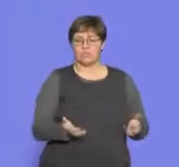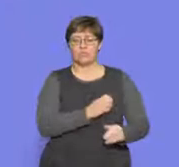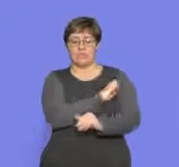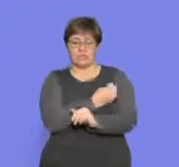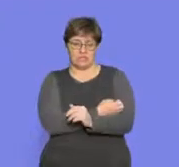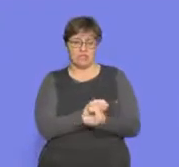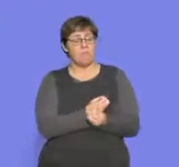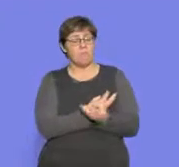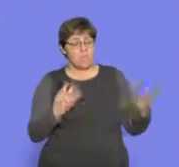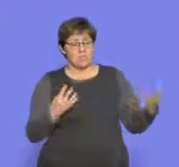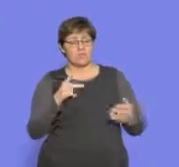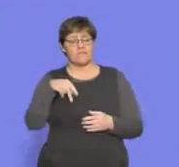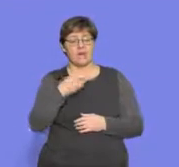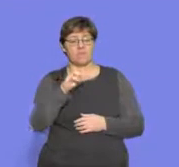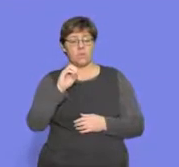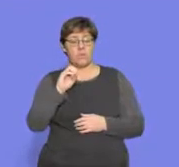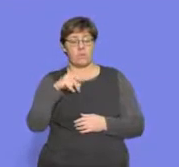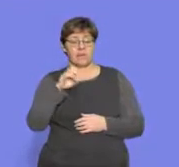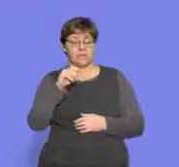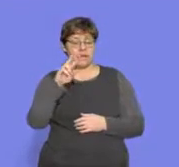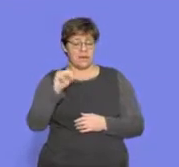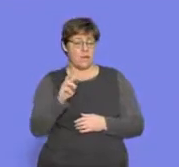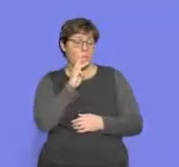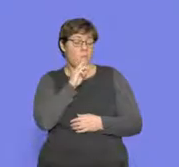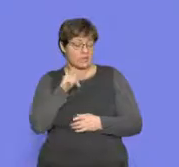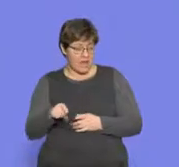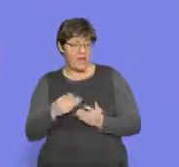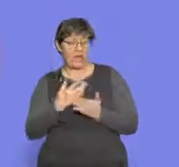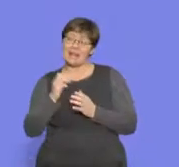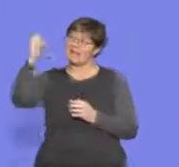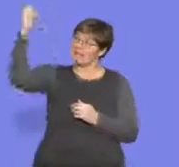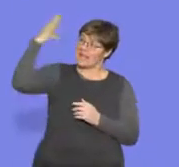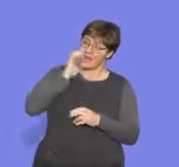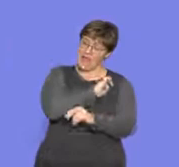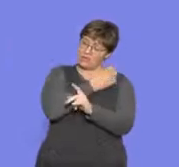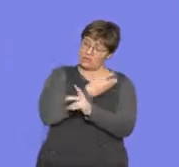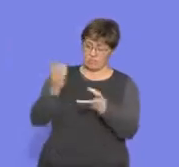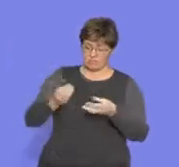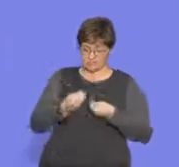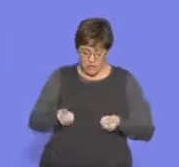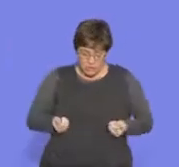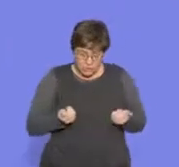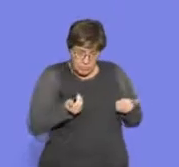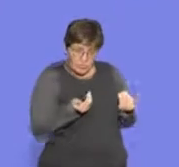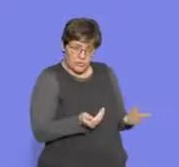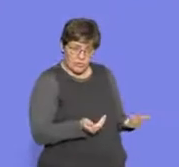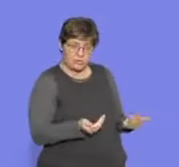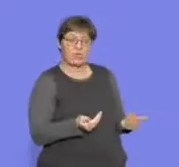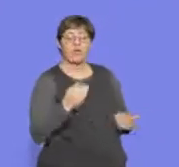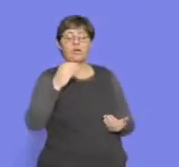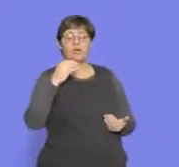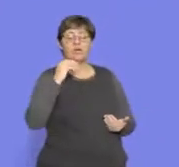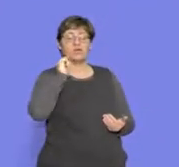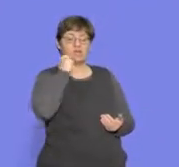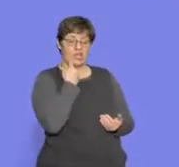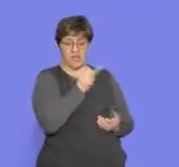energy, because we know that most of our phytoplankton that live in water are able to access the energy from the sun and produce what we